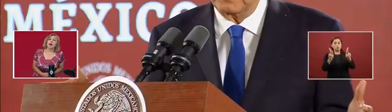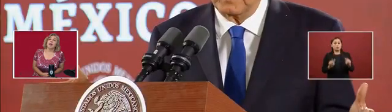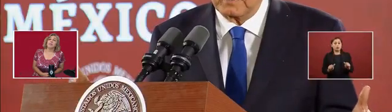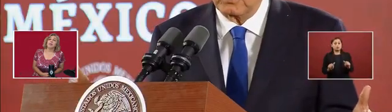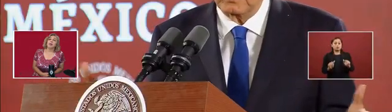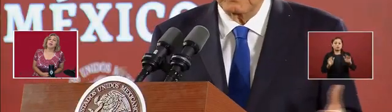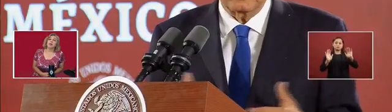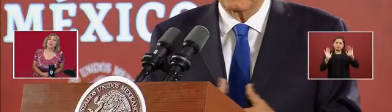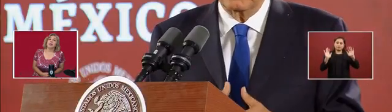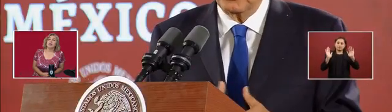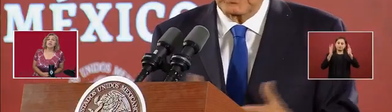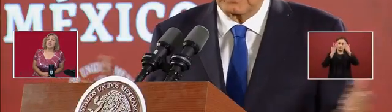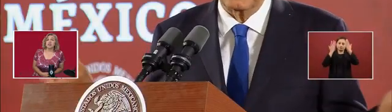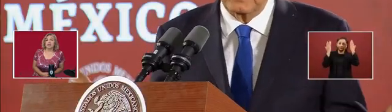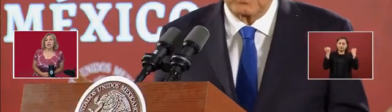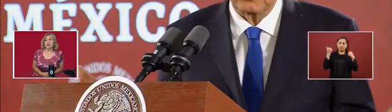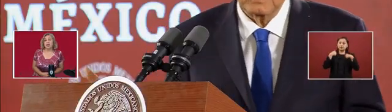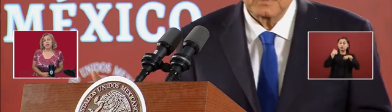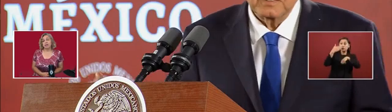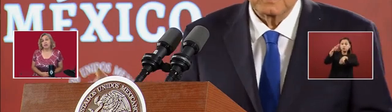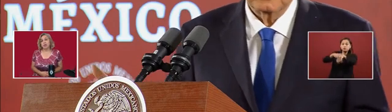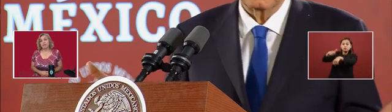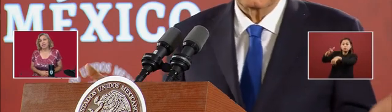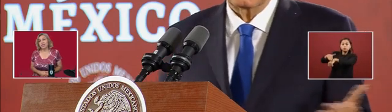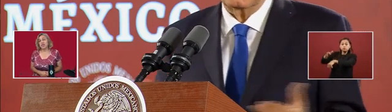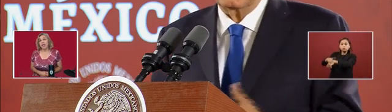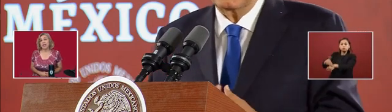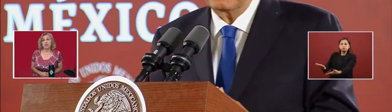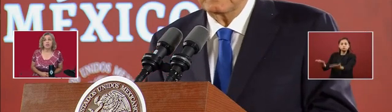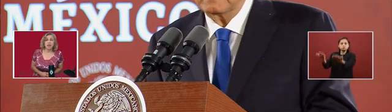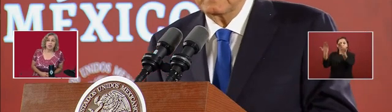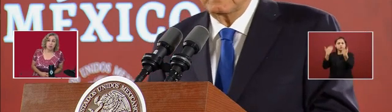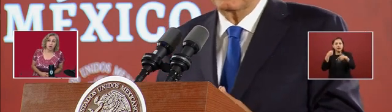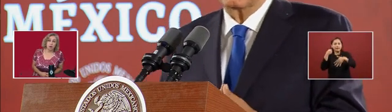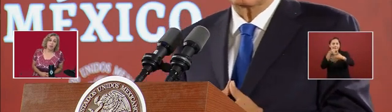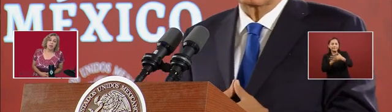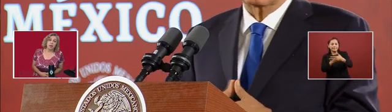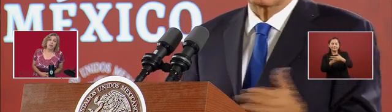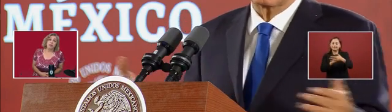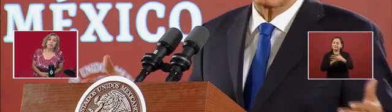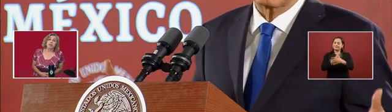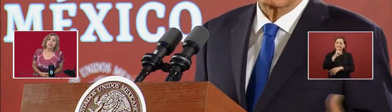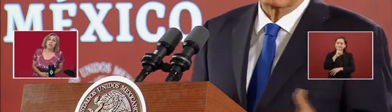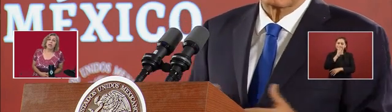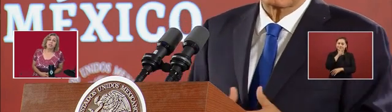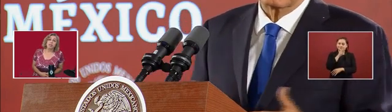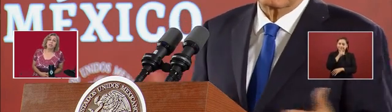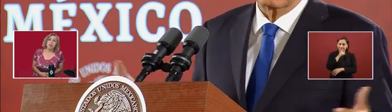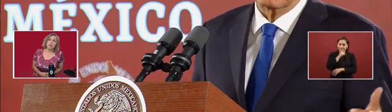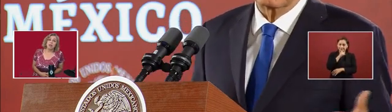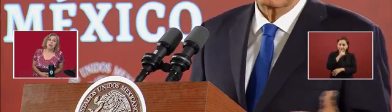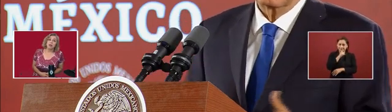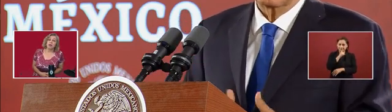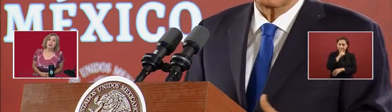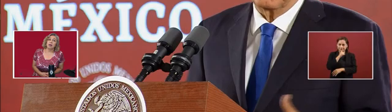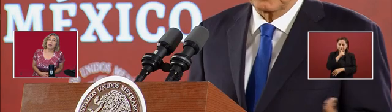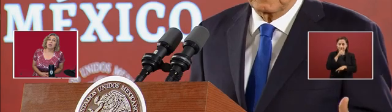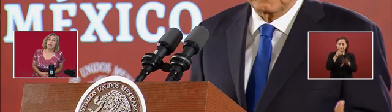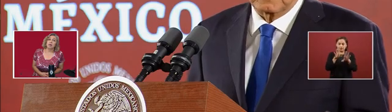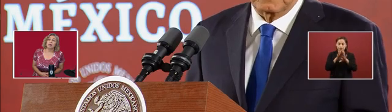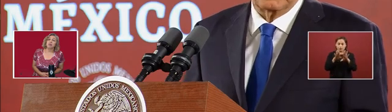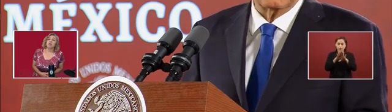international sources? I think that the reform for powers need to be initiated by